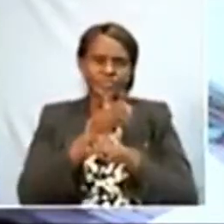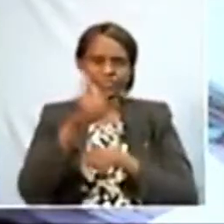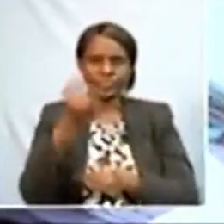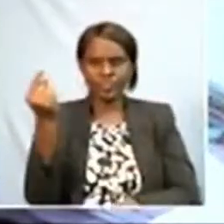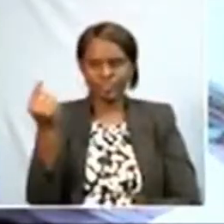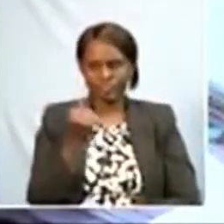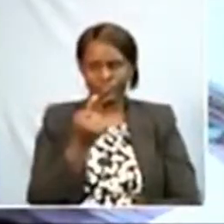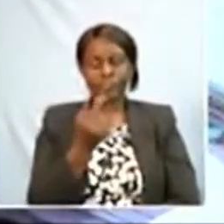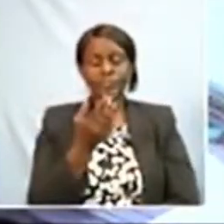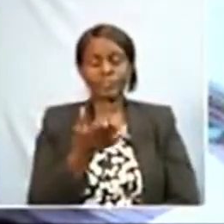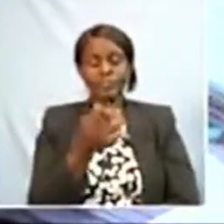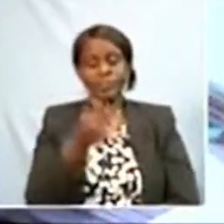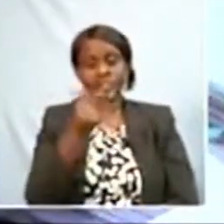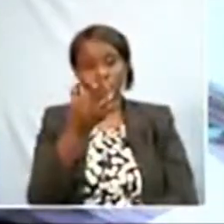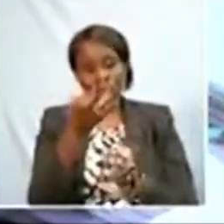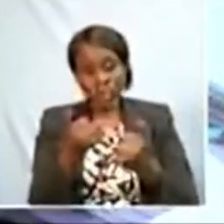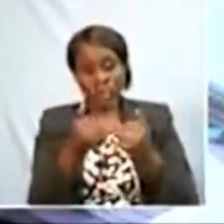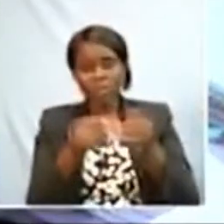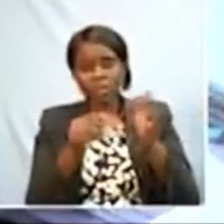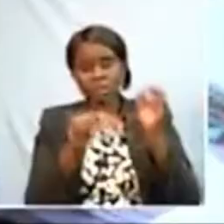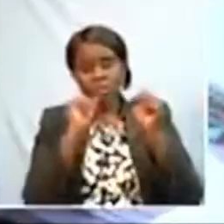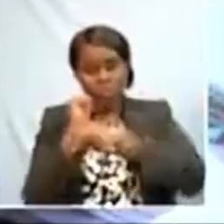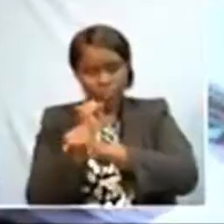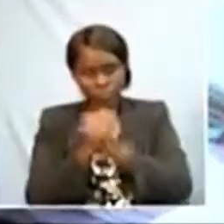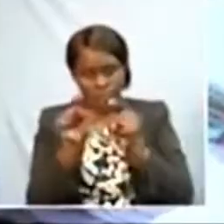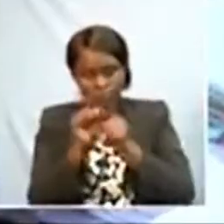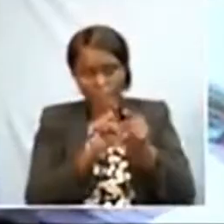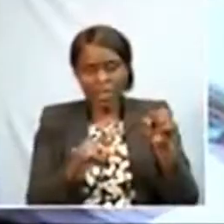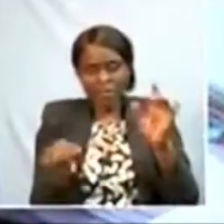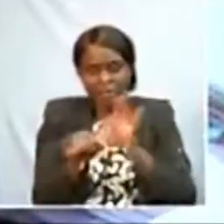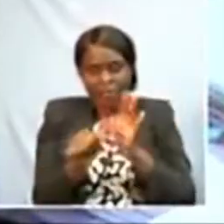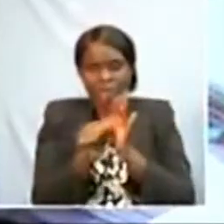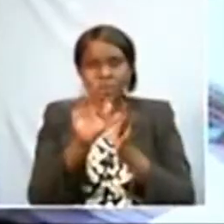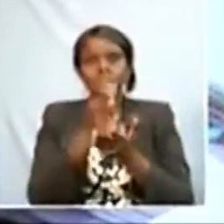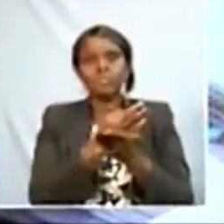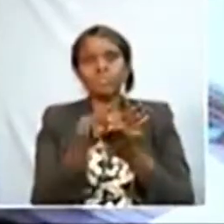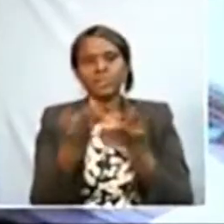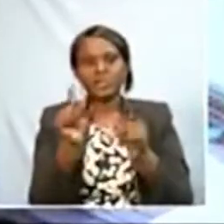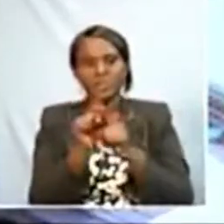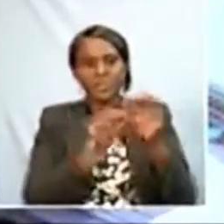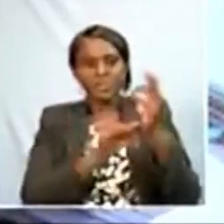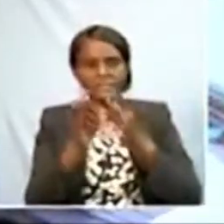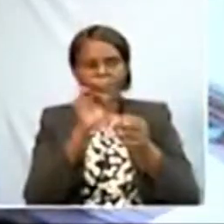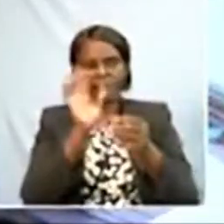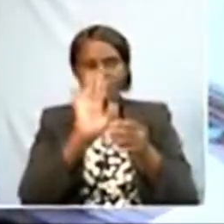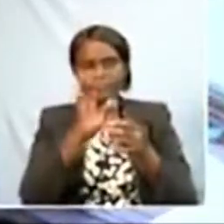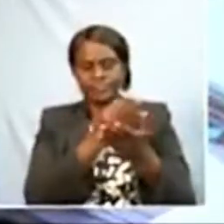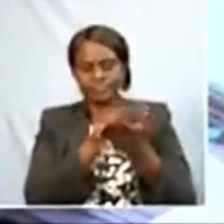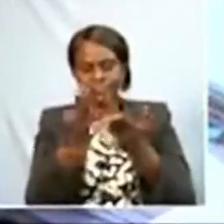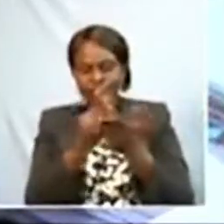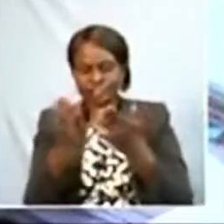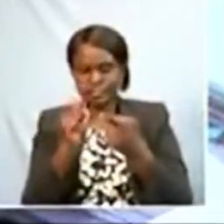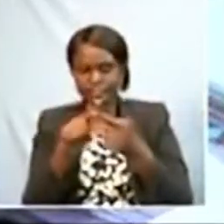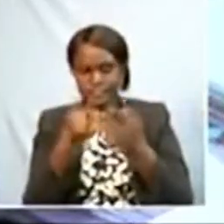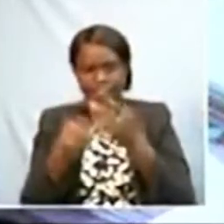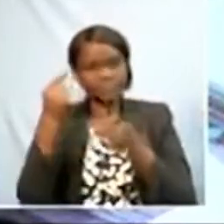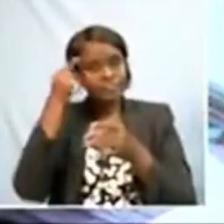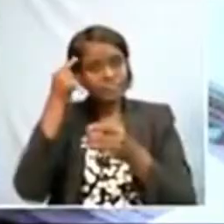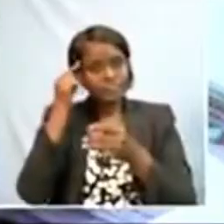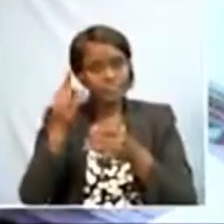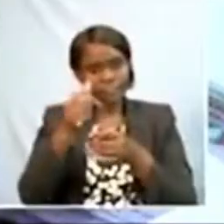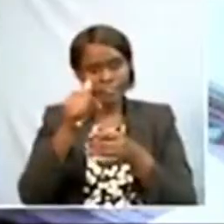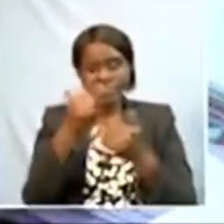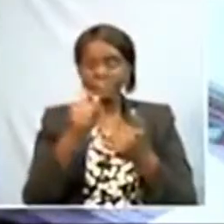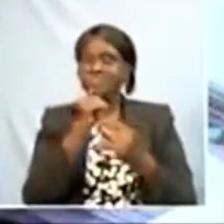come, you want to shield and hide your failures and attribute your failures to government. You